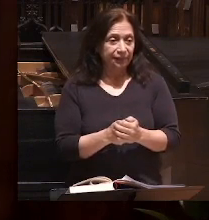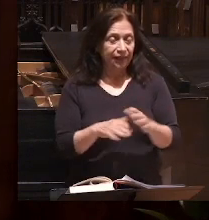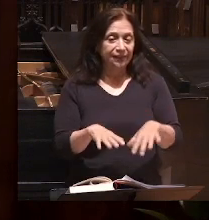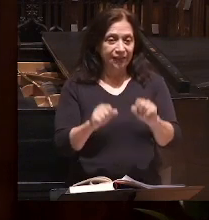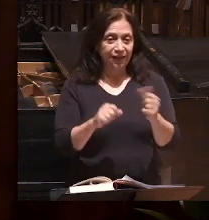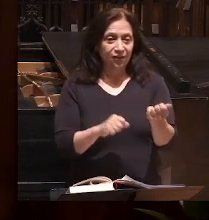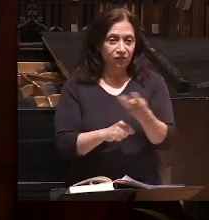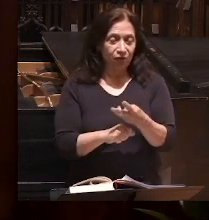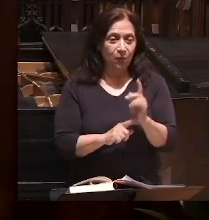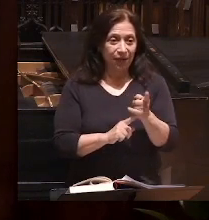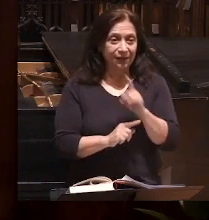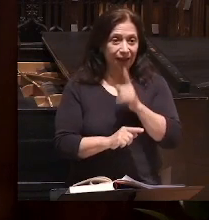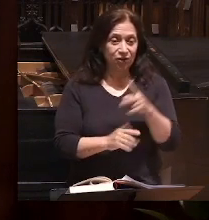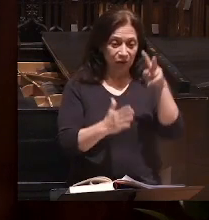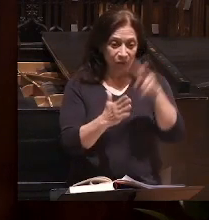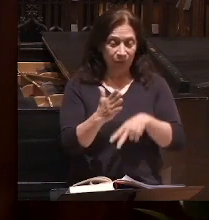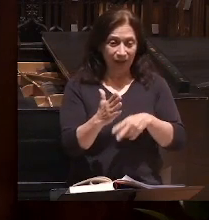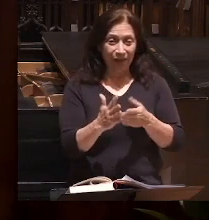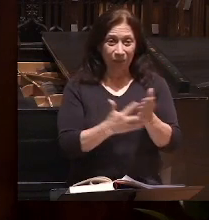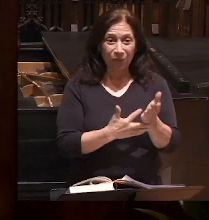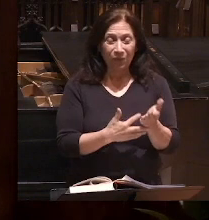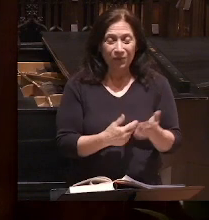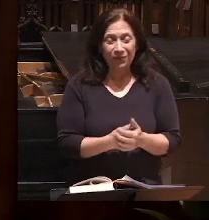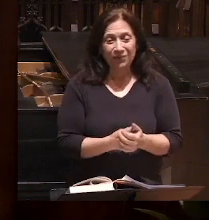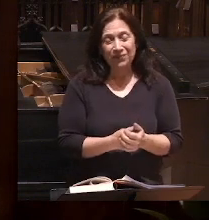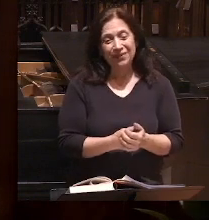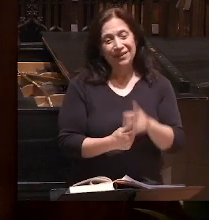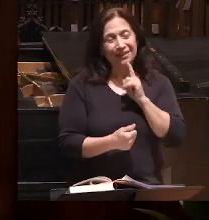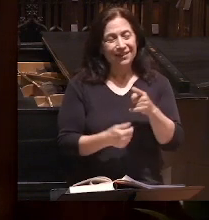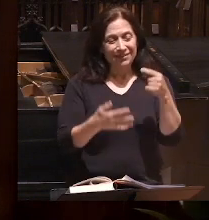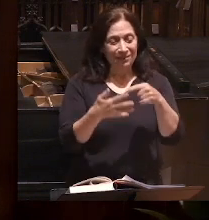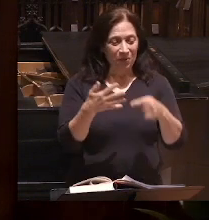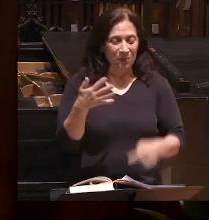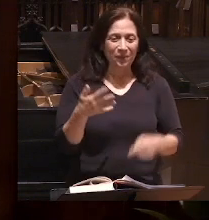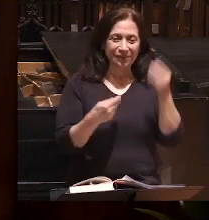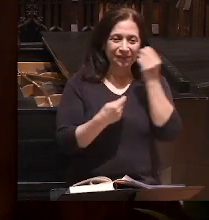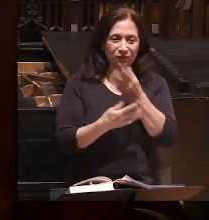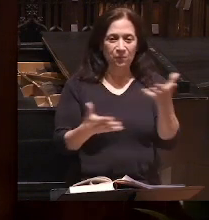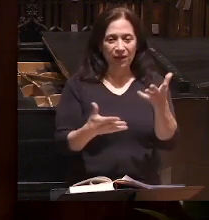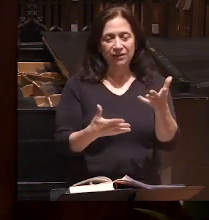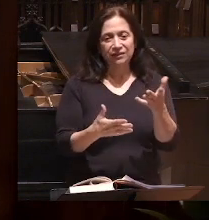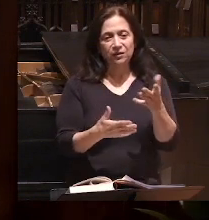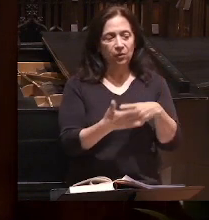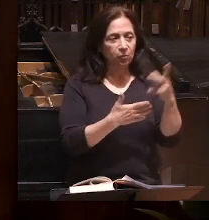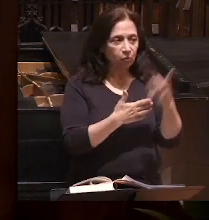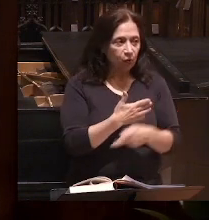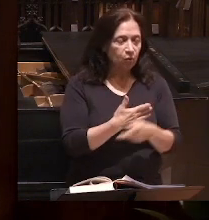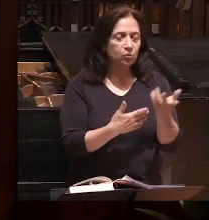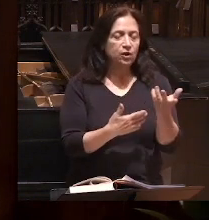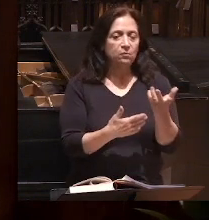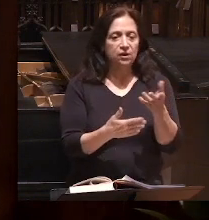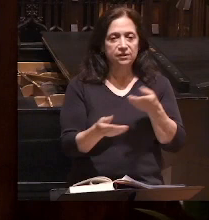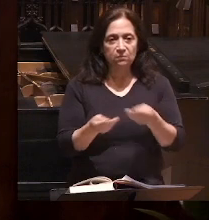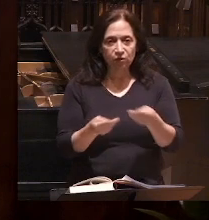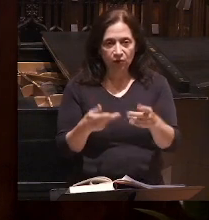few minutes to actually read through it. There is so much information about programming, about